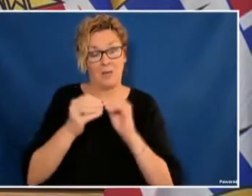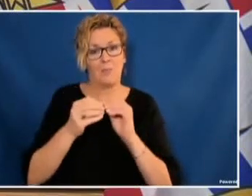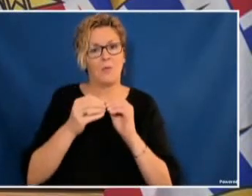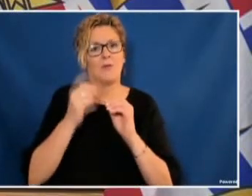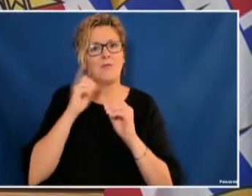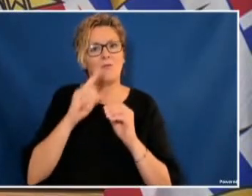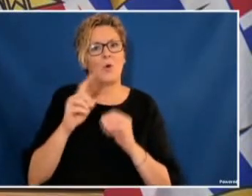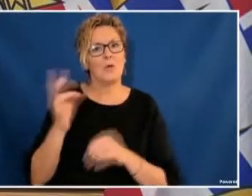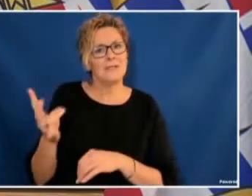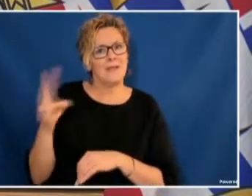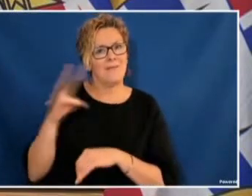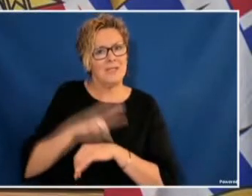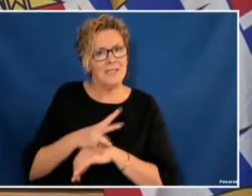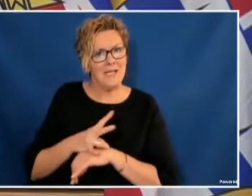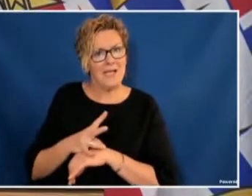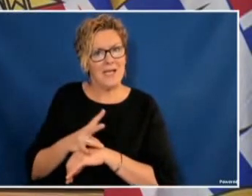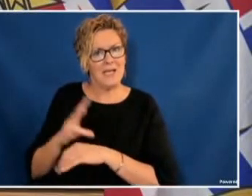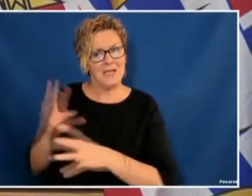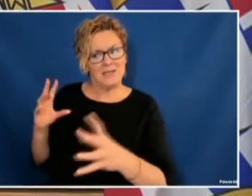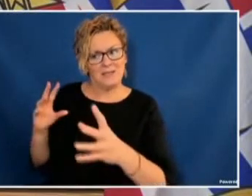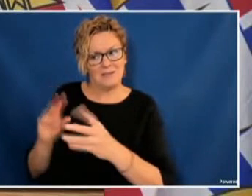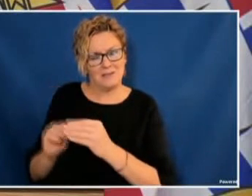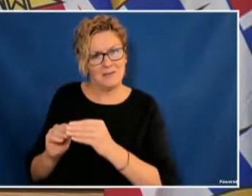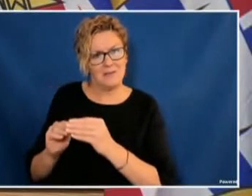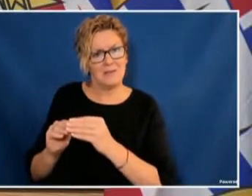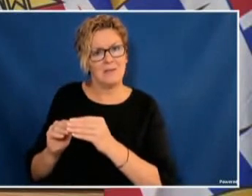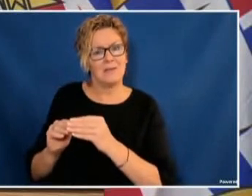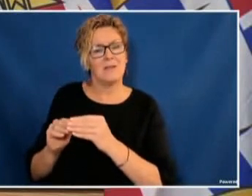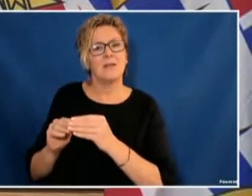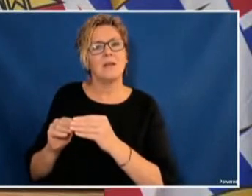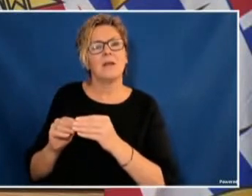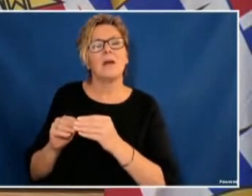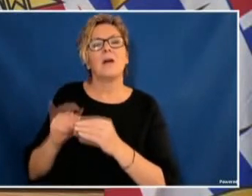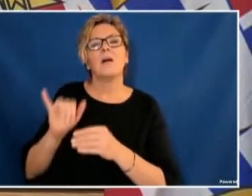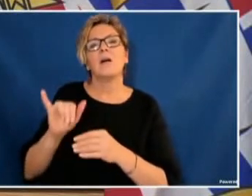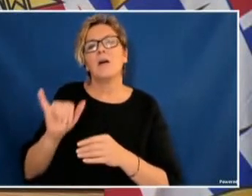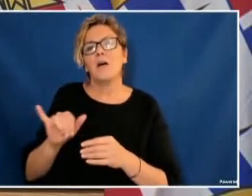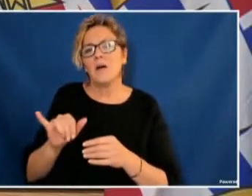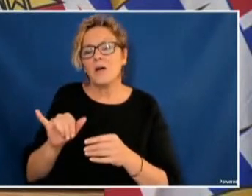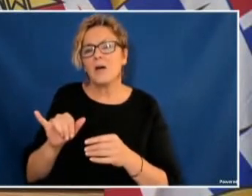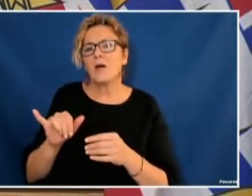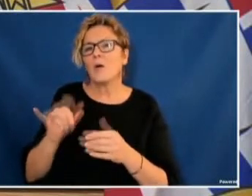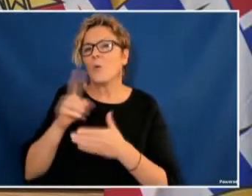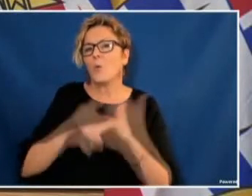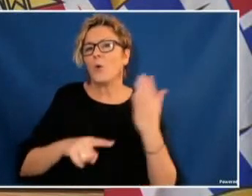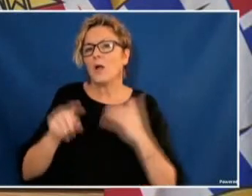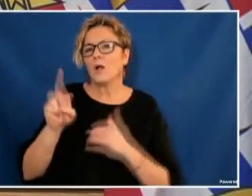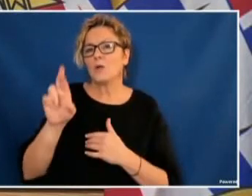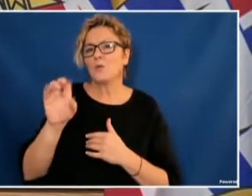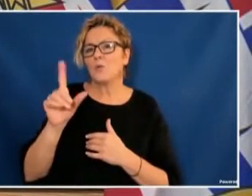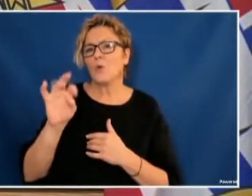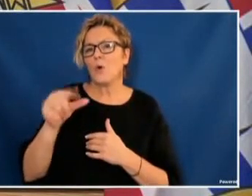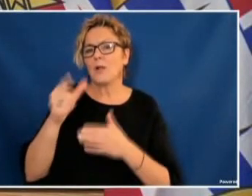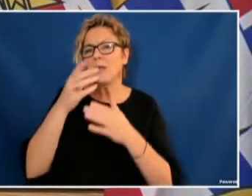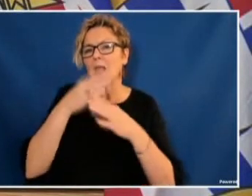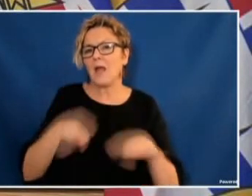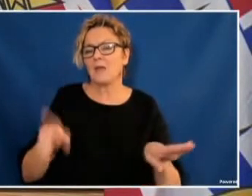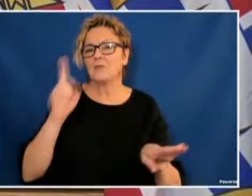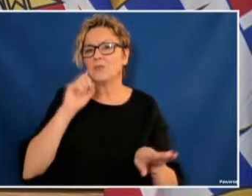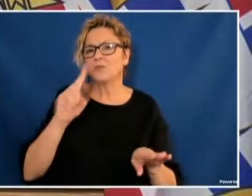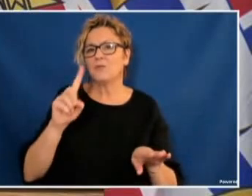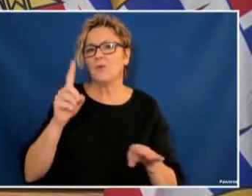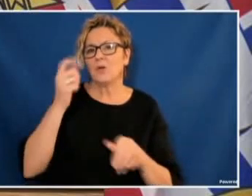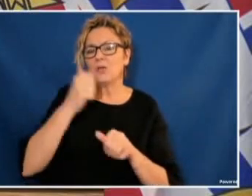especially I want to reach out and thank the faith leaders who are supporting their congregations safely in these